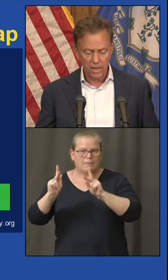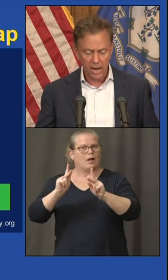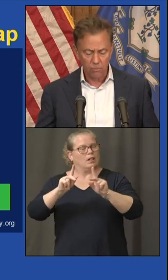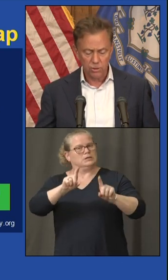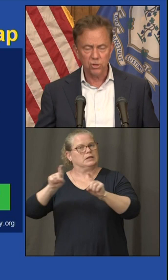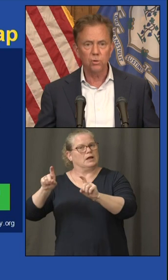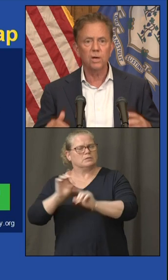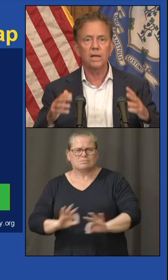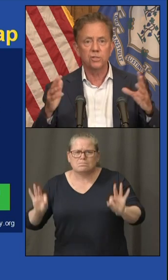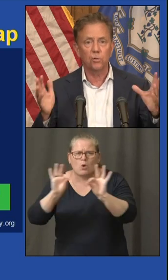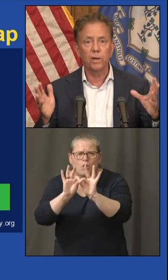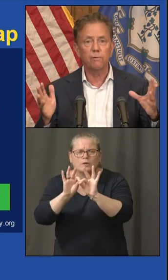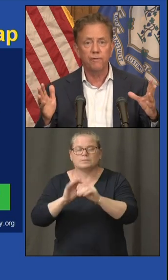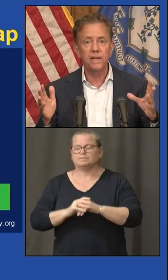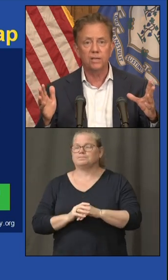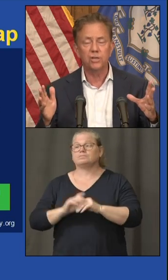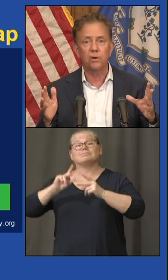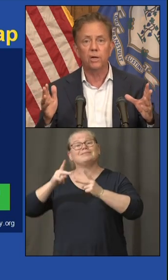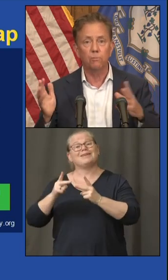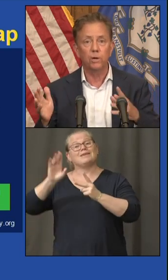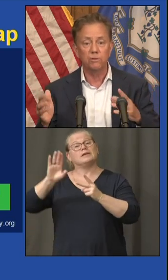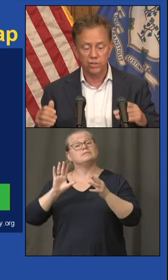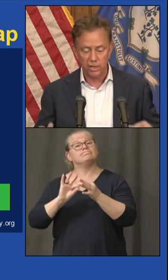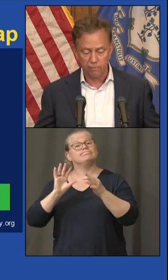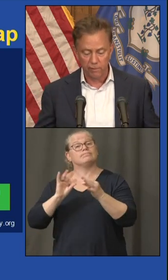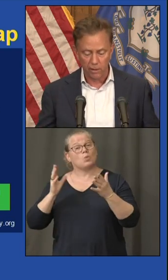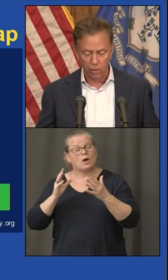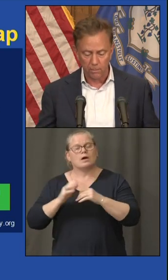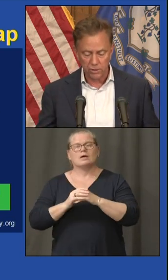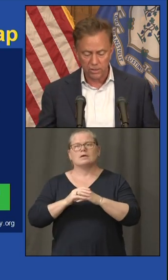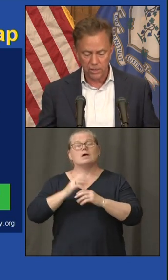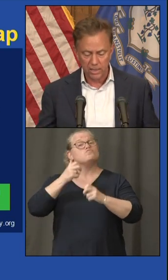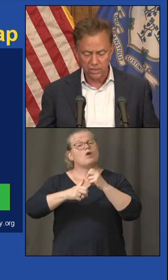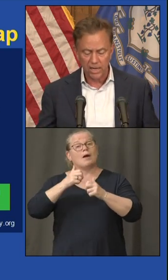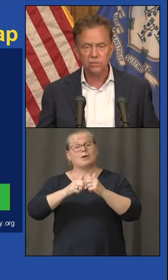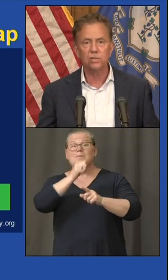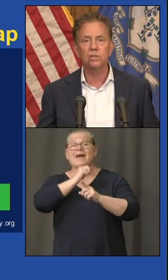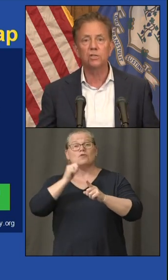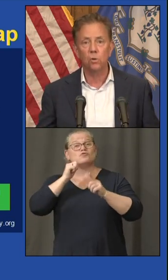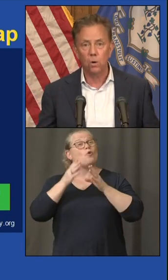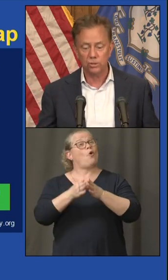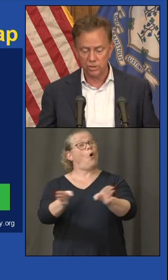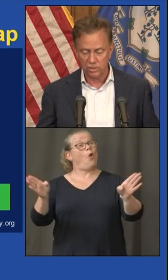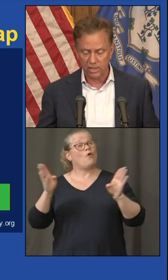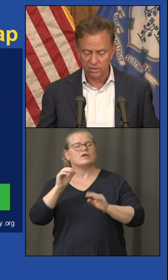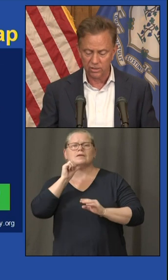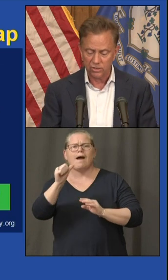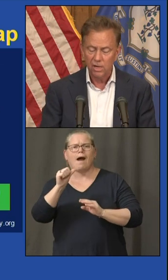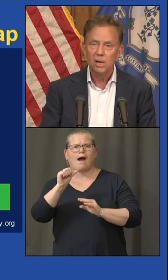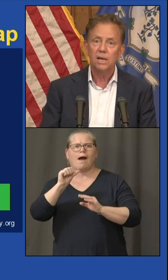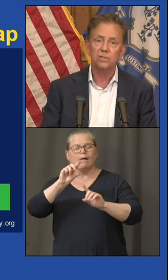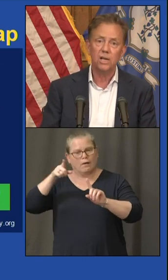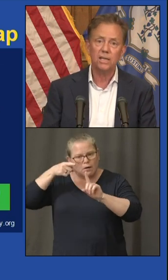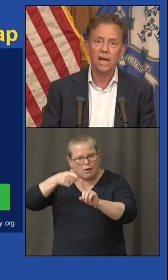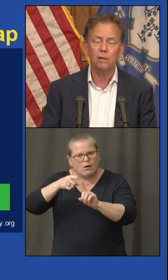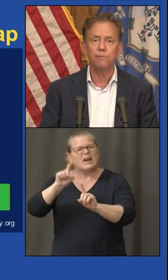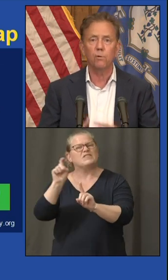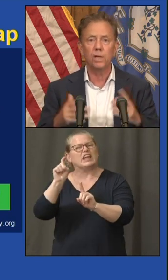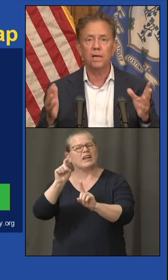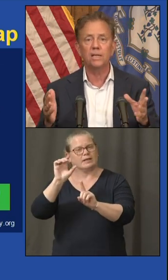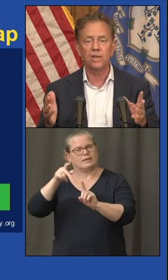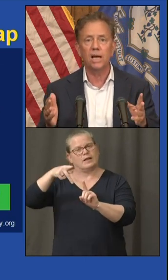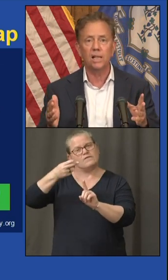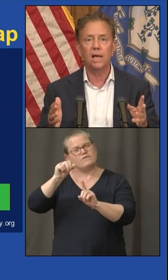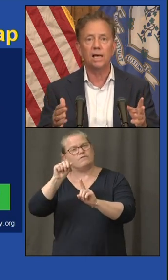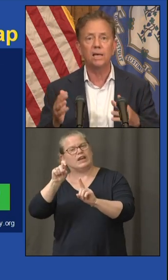it's not Arizona, it's the greater Phoenix area where you see the flare-ups. It's not Texas, it's Austin, Texas. It's not